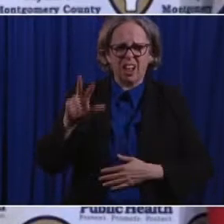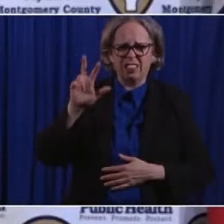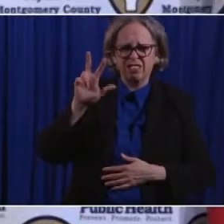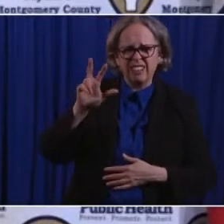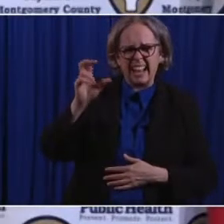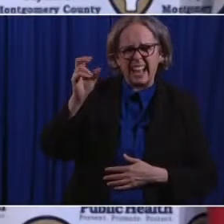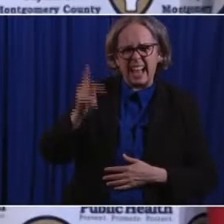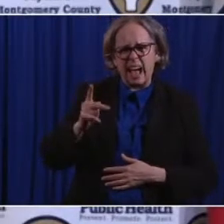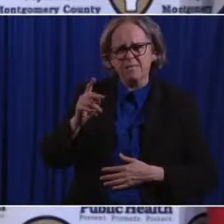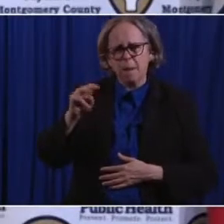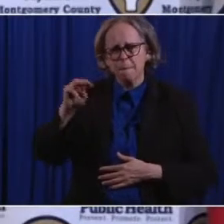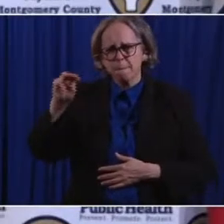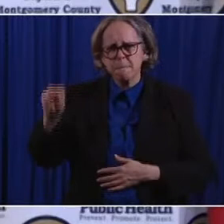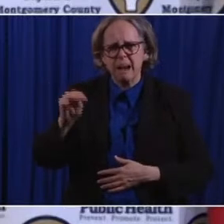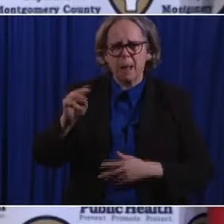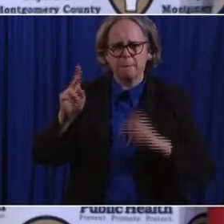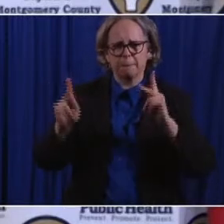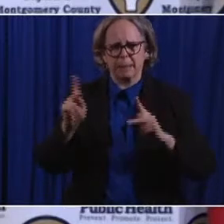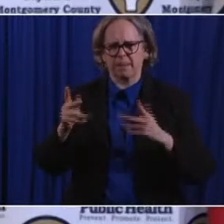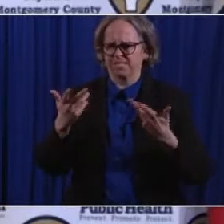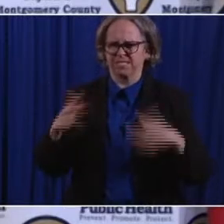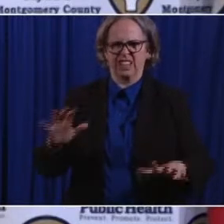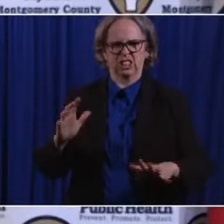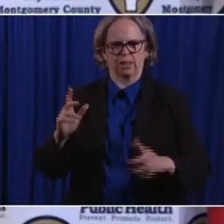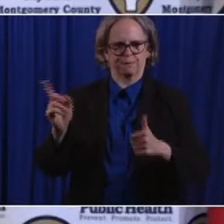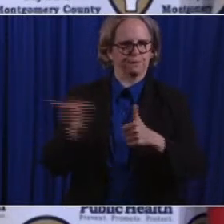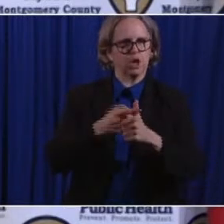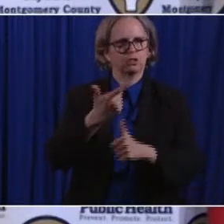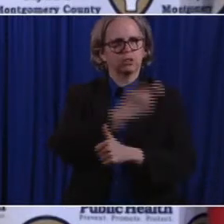vaccine. Eric, let's look at the next slide.